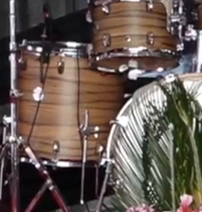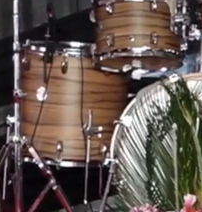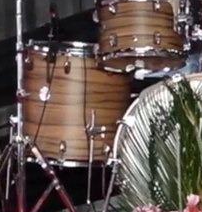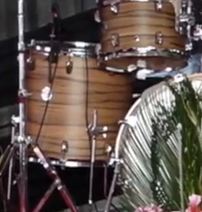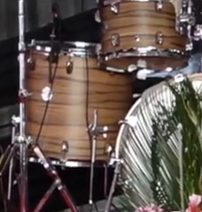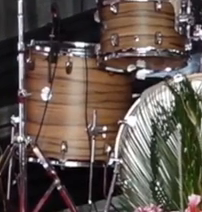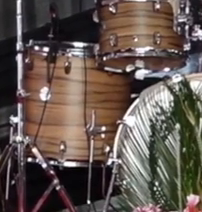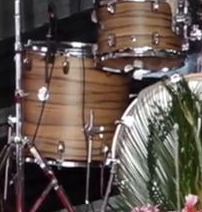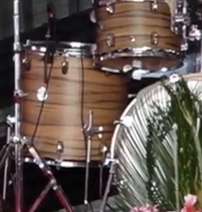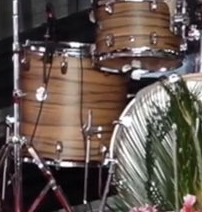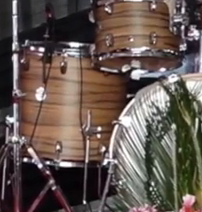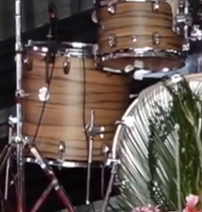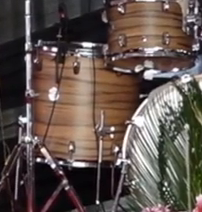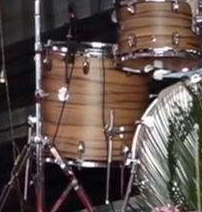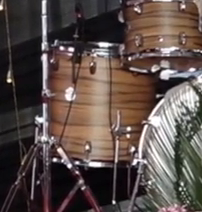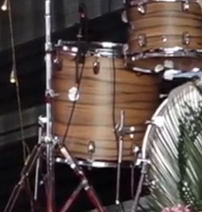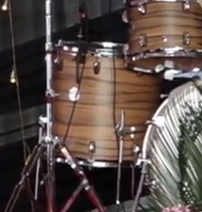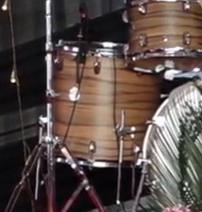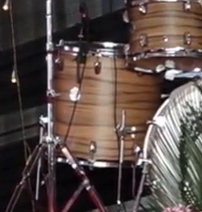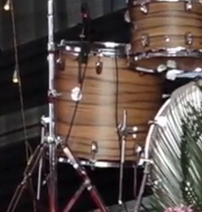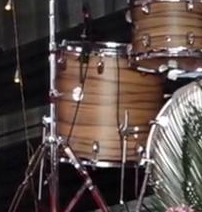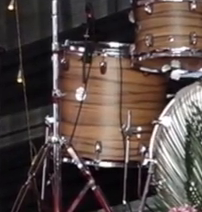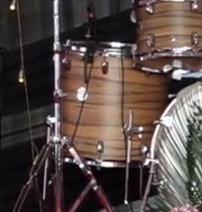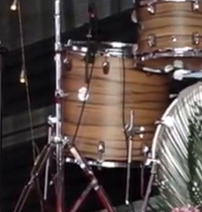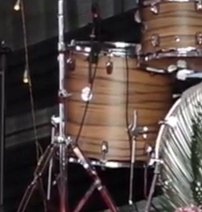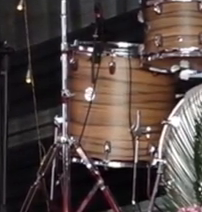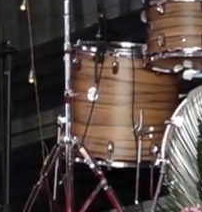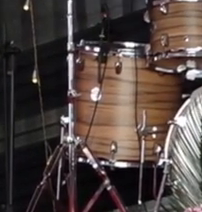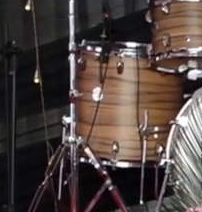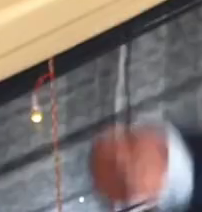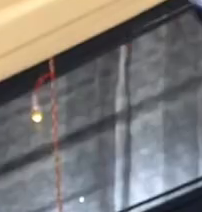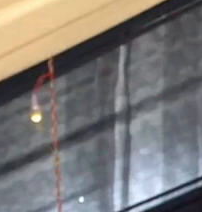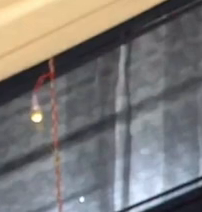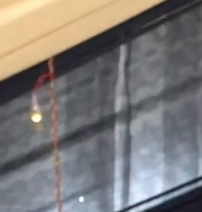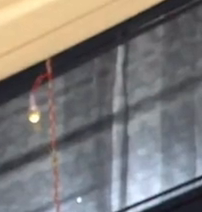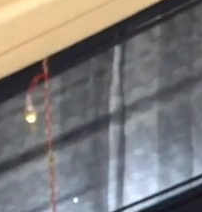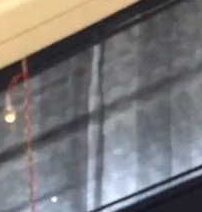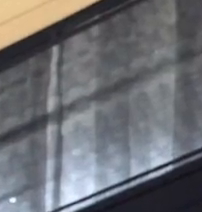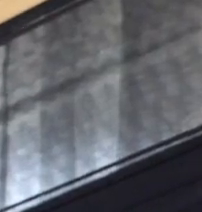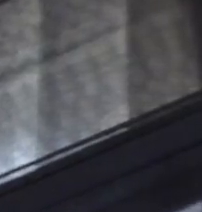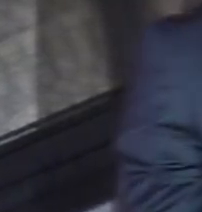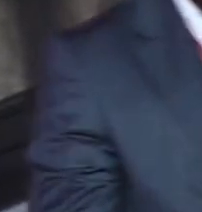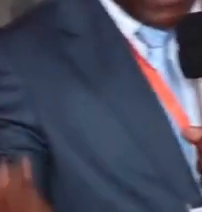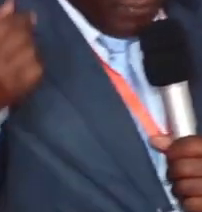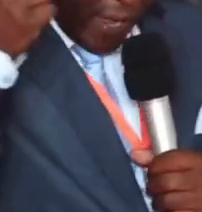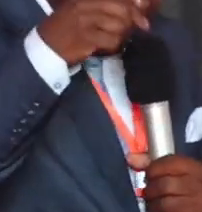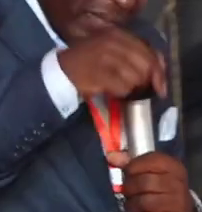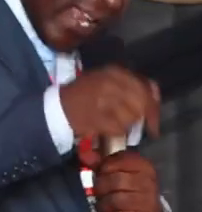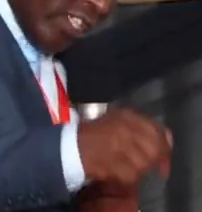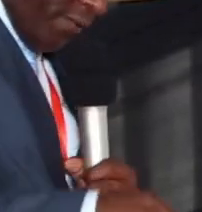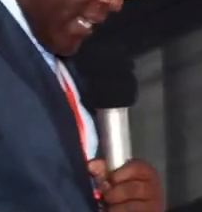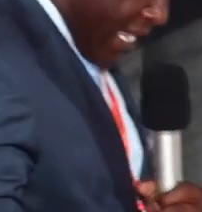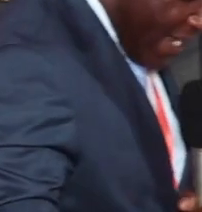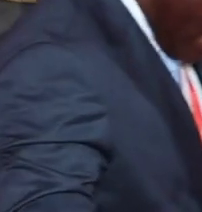wait. What he has done in America, he can do in Kenya. What he has done in Kenya, he can